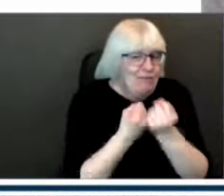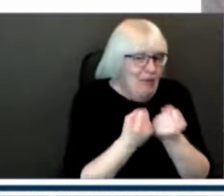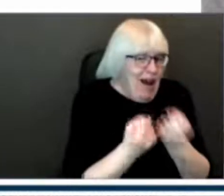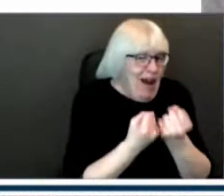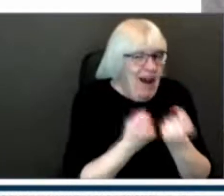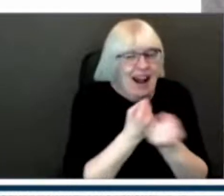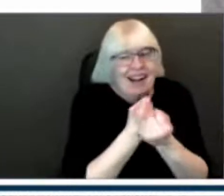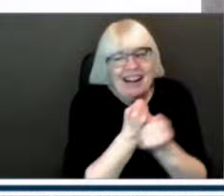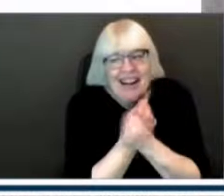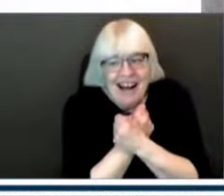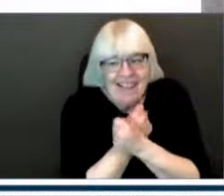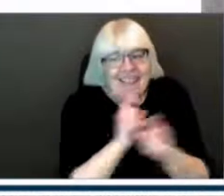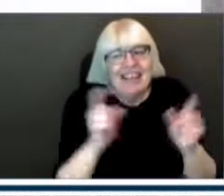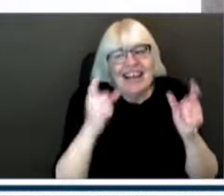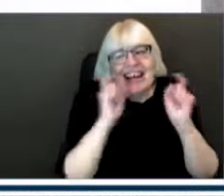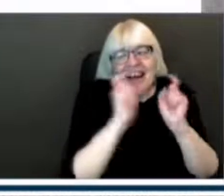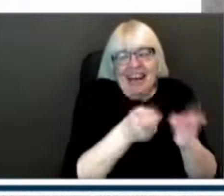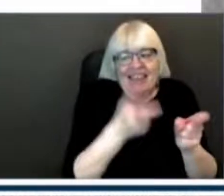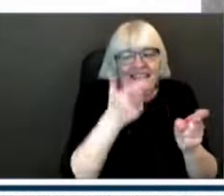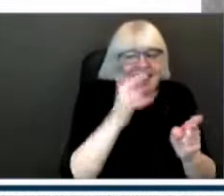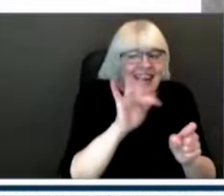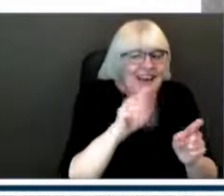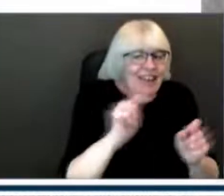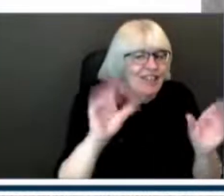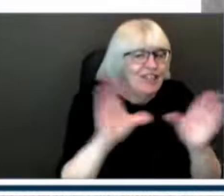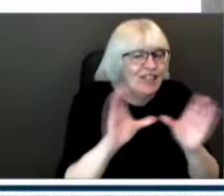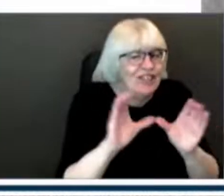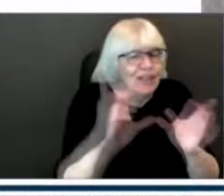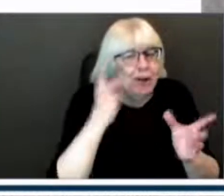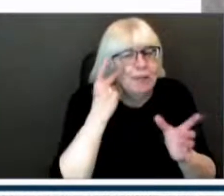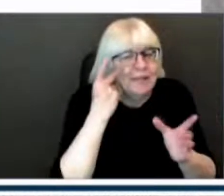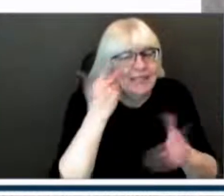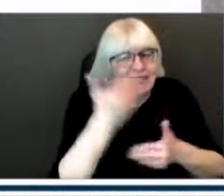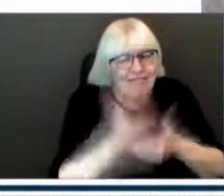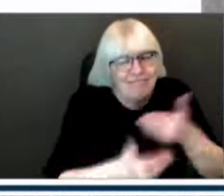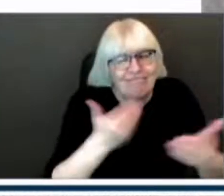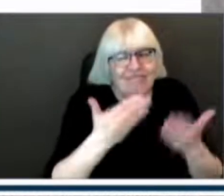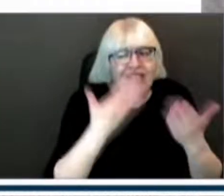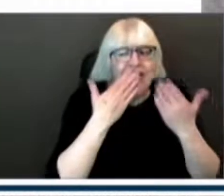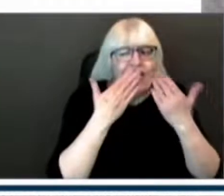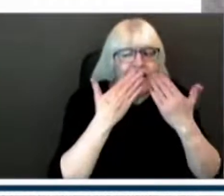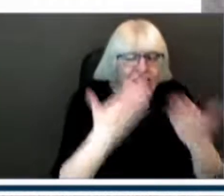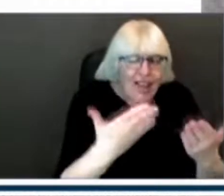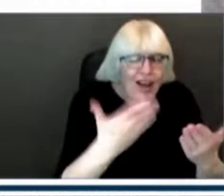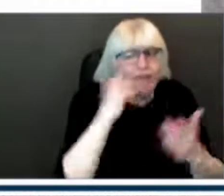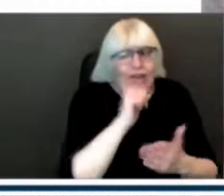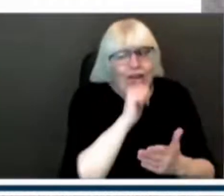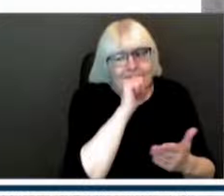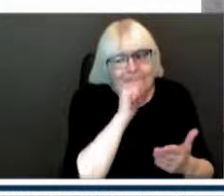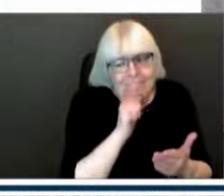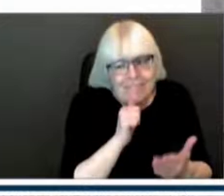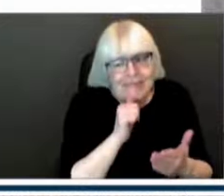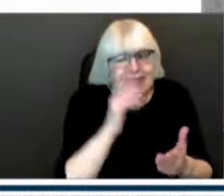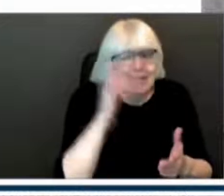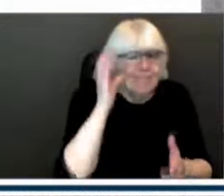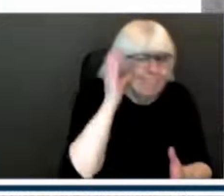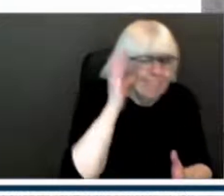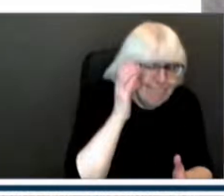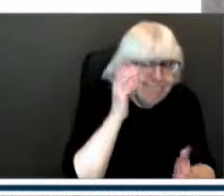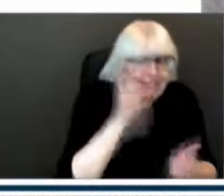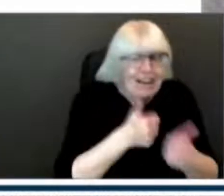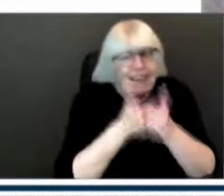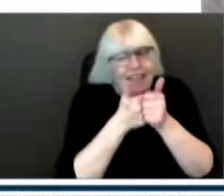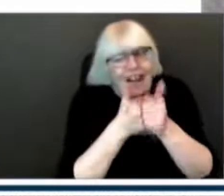forward into Valentine's Day. But thank you for your patience, and thank you for your cooperation with public health measures. Thank you,